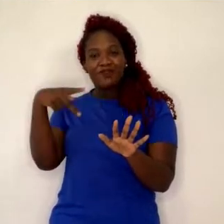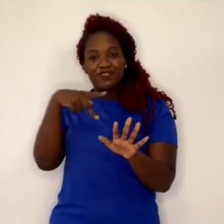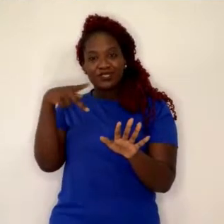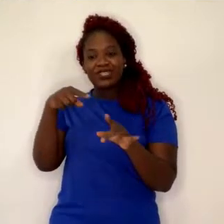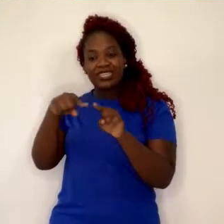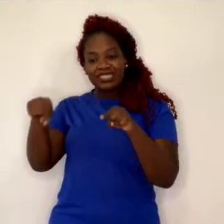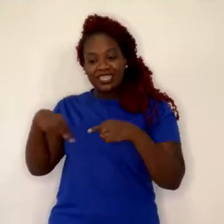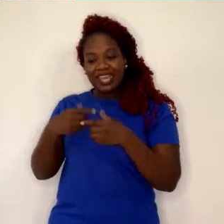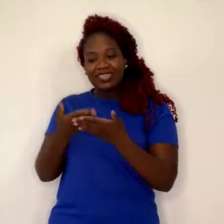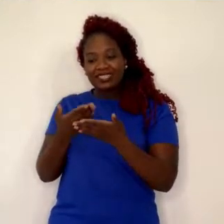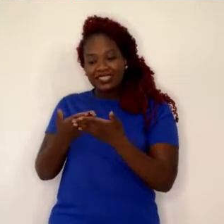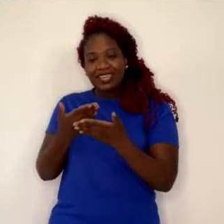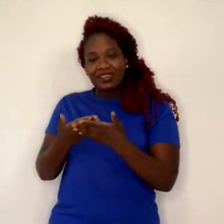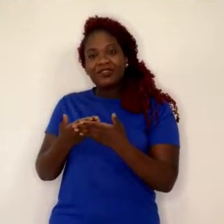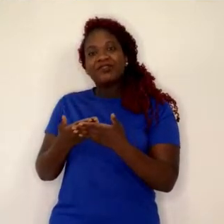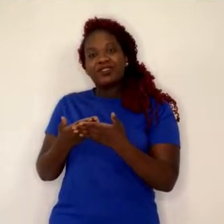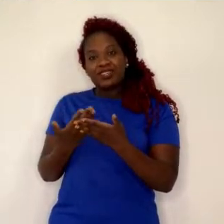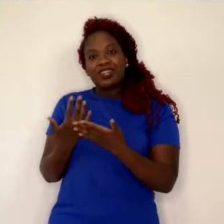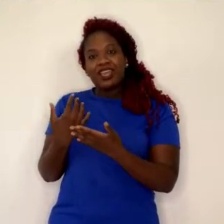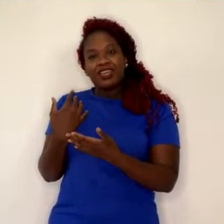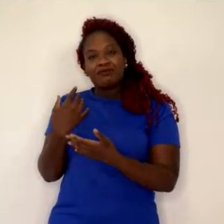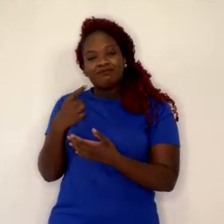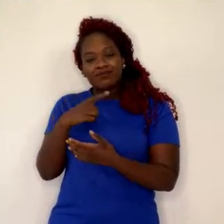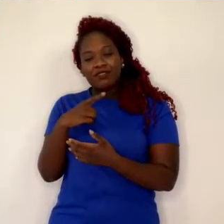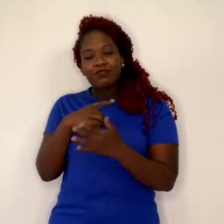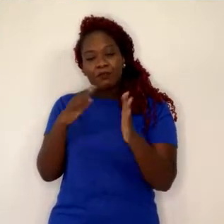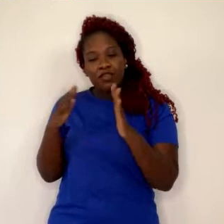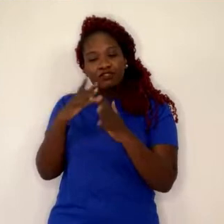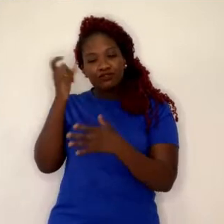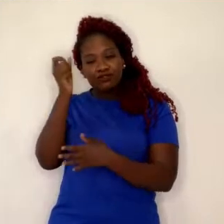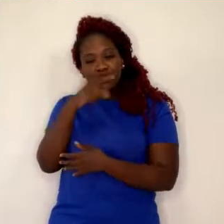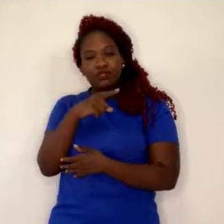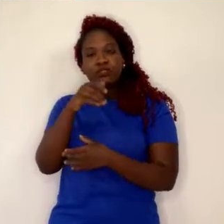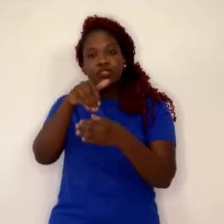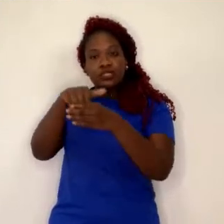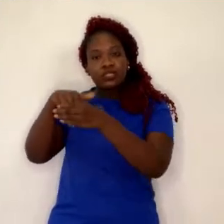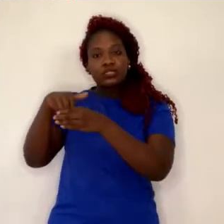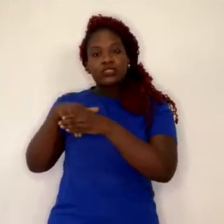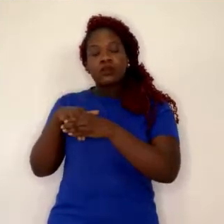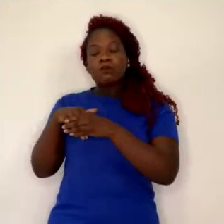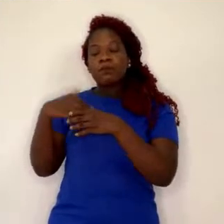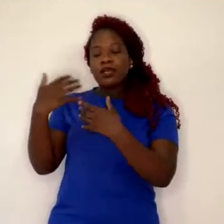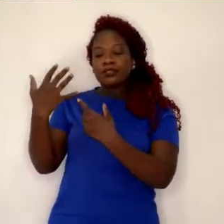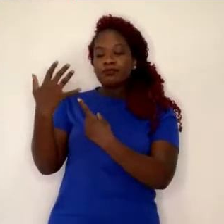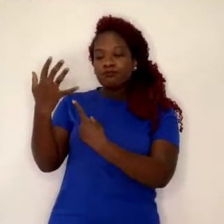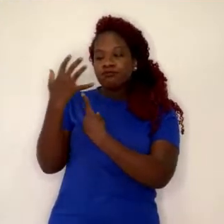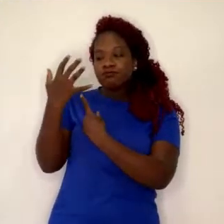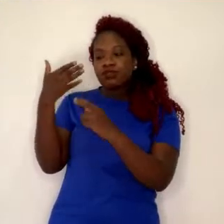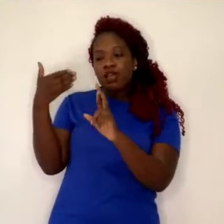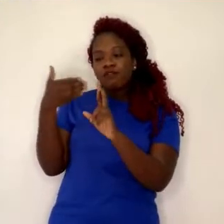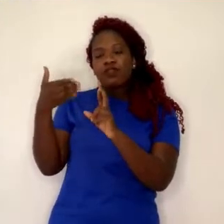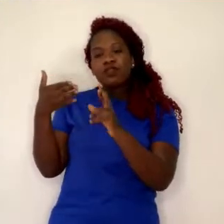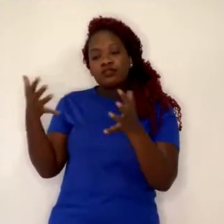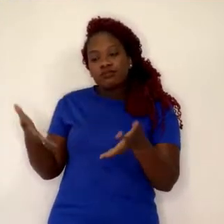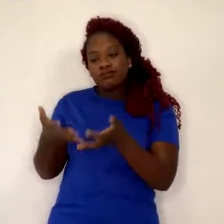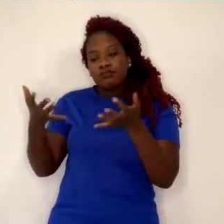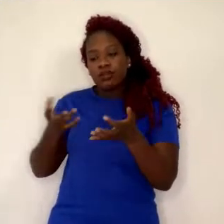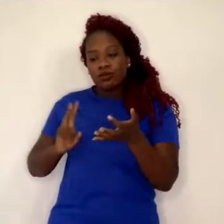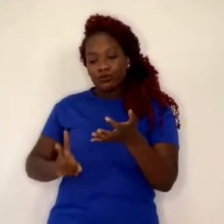are always an educator and who had a very difficult time during the elections, it was inspiring and